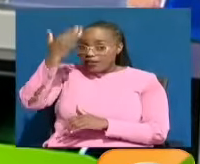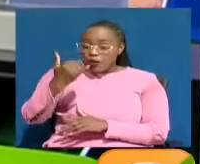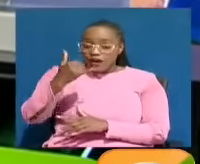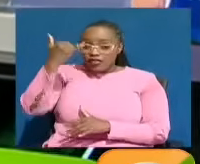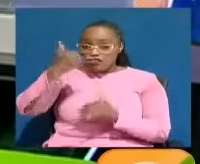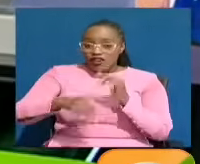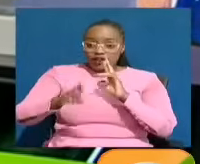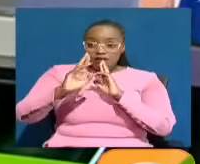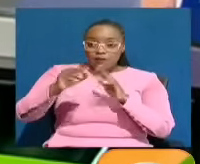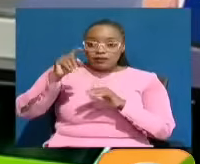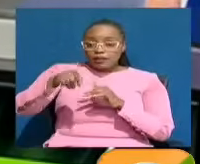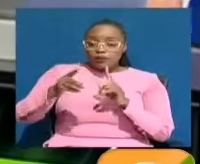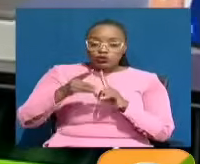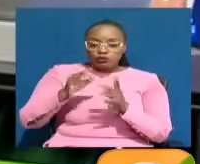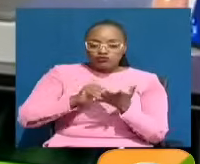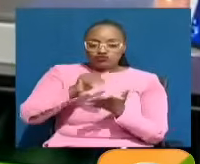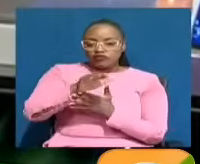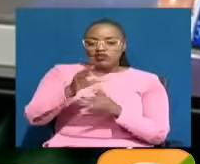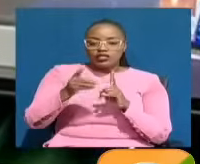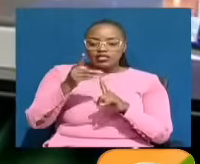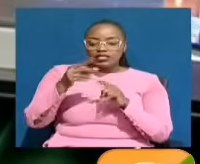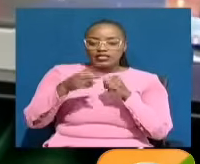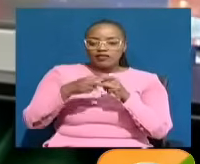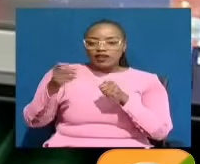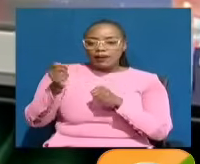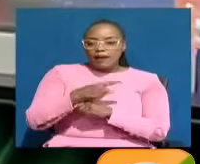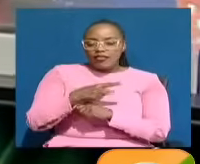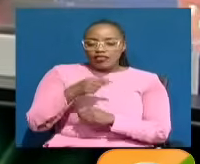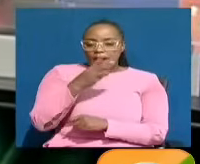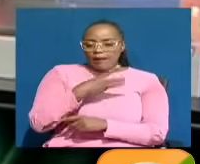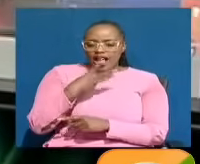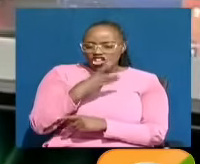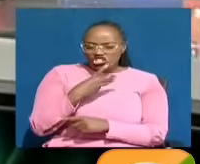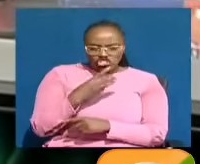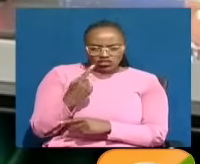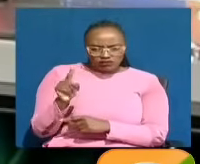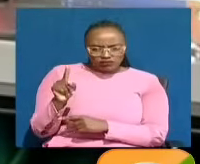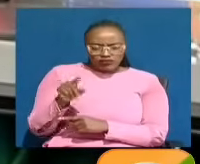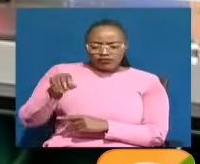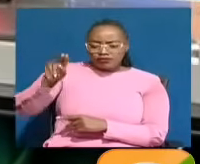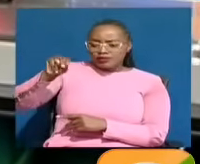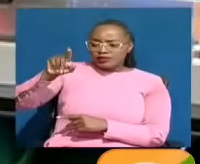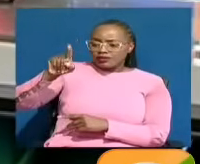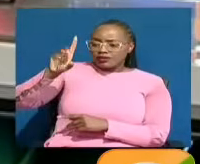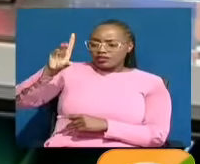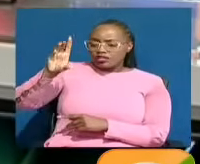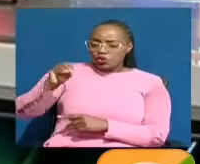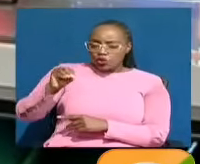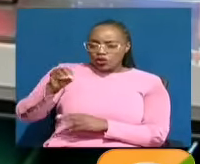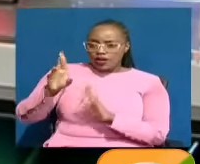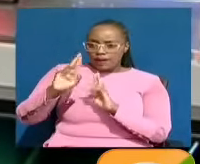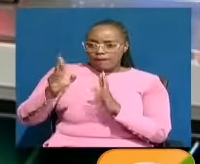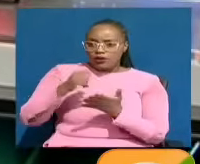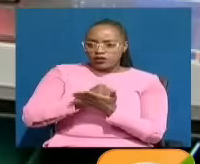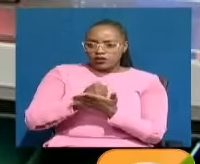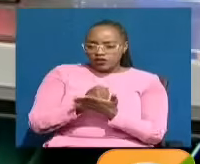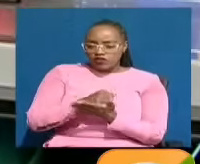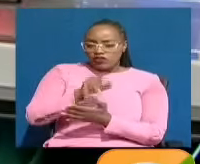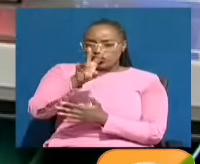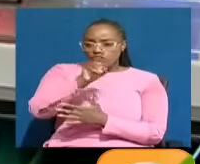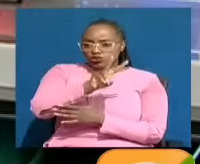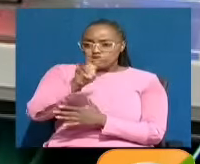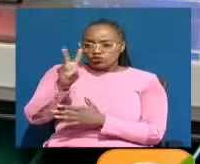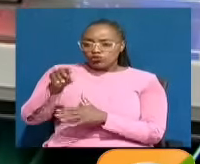final report is due on the 7th of March. So part of the NADCO report was to audit the 2022